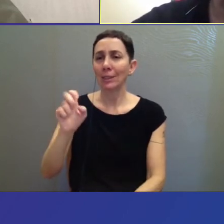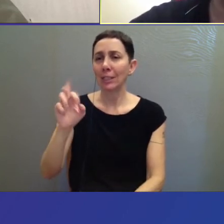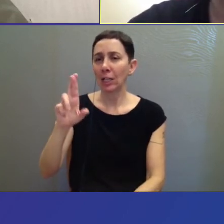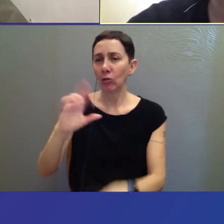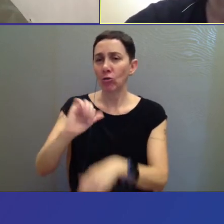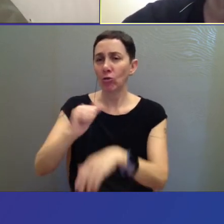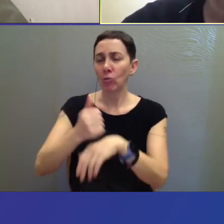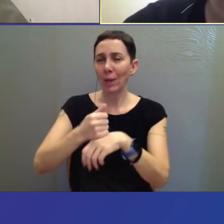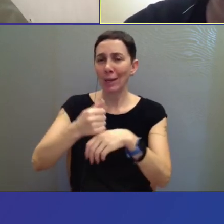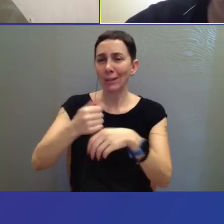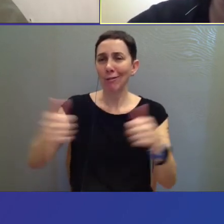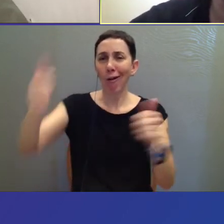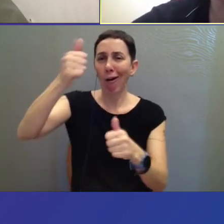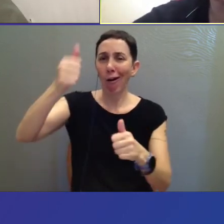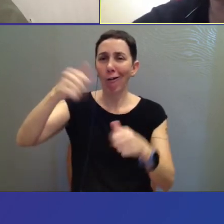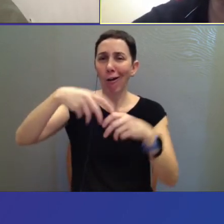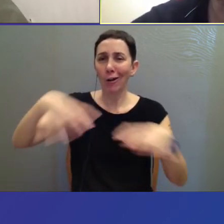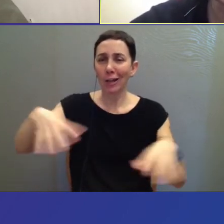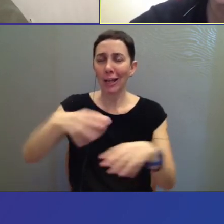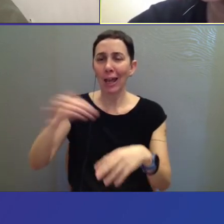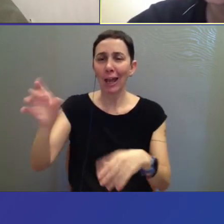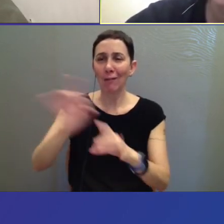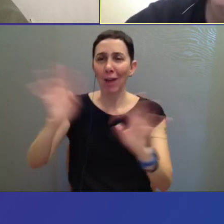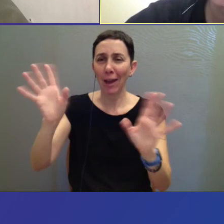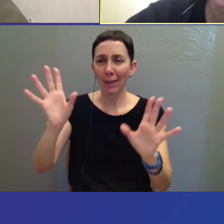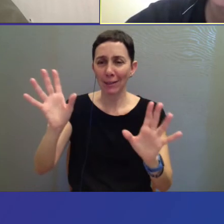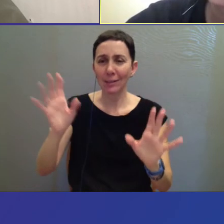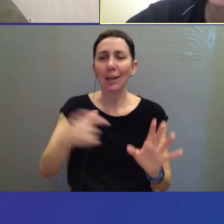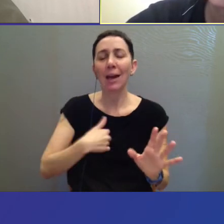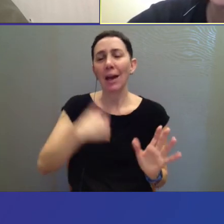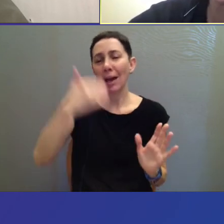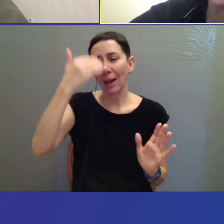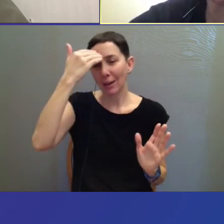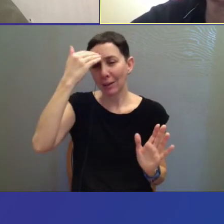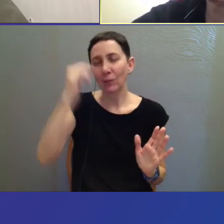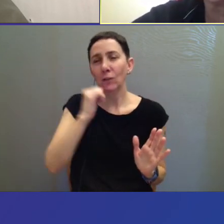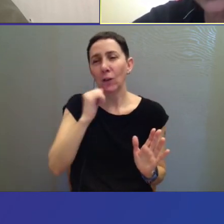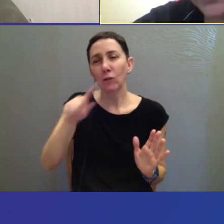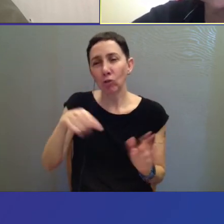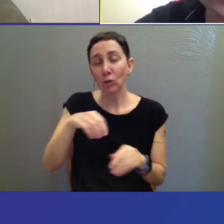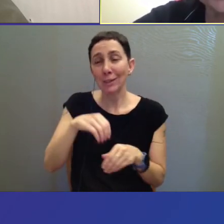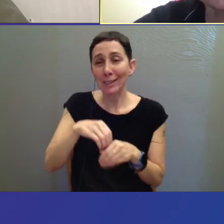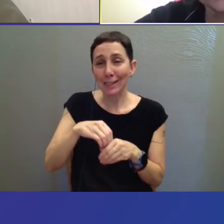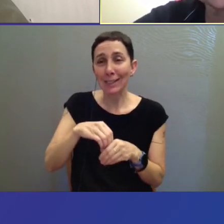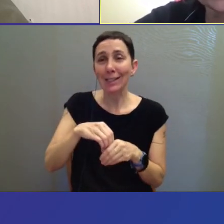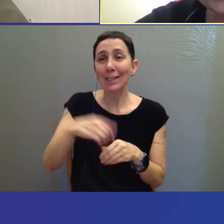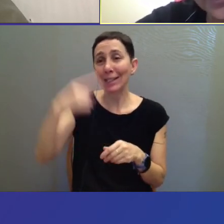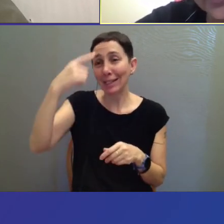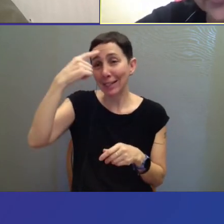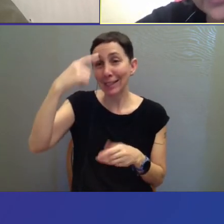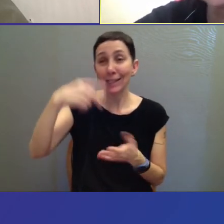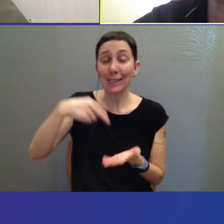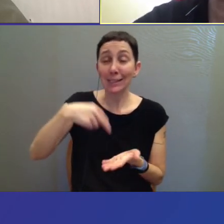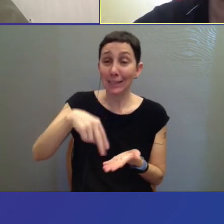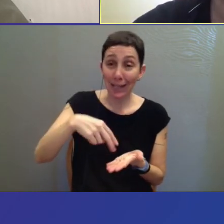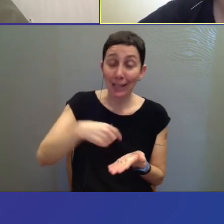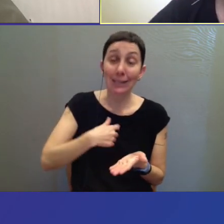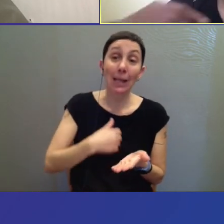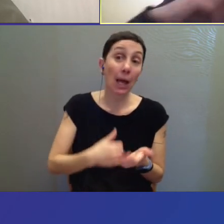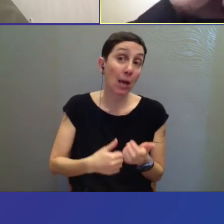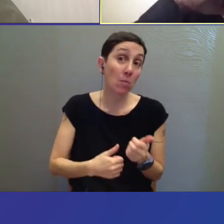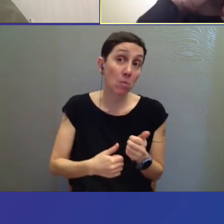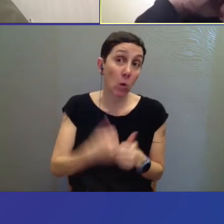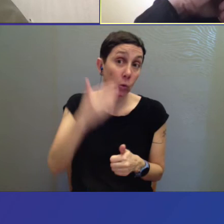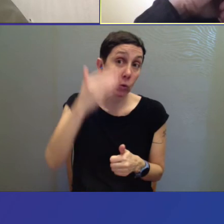violences. So I know, for instance, and I know this is not just in the field of Indian dance, so that is where I'm most familiar with,